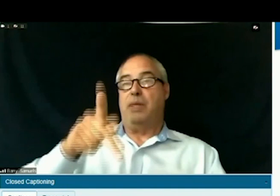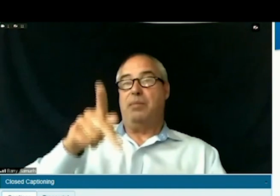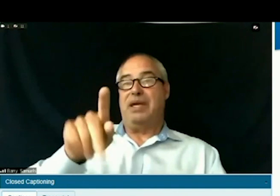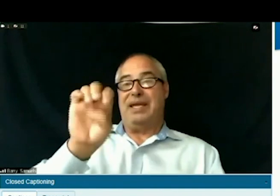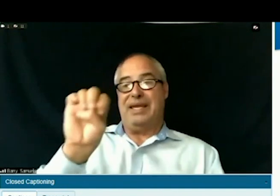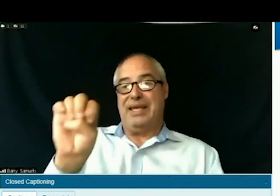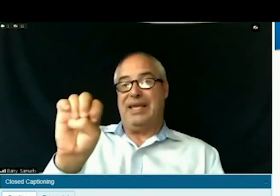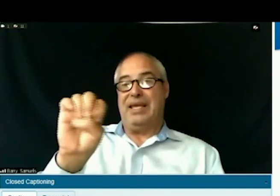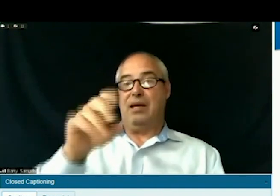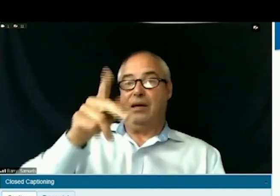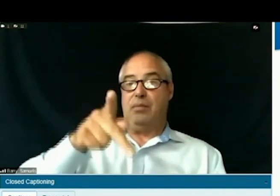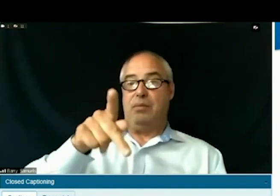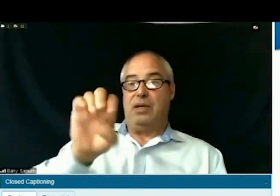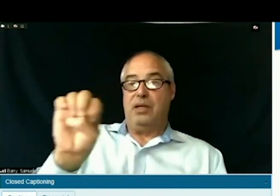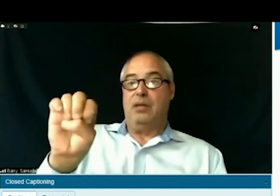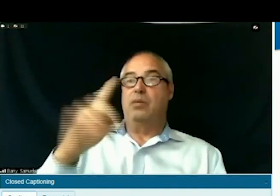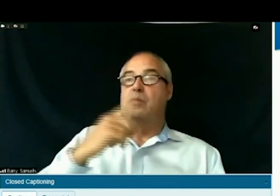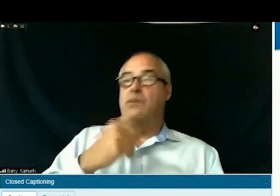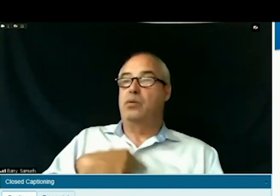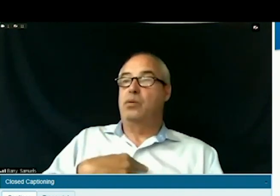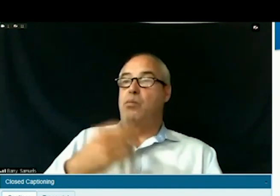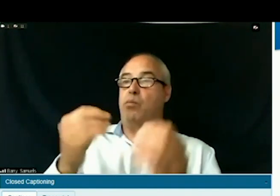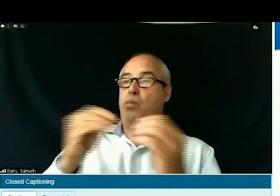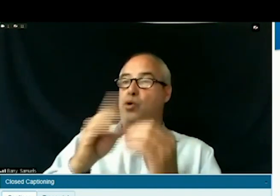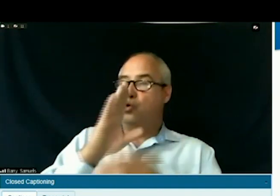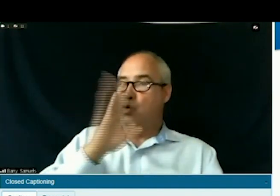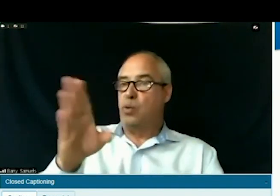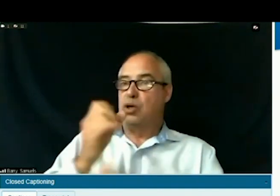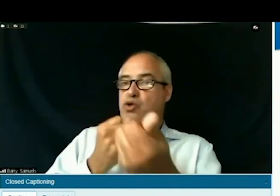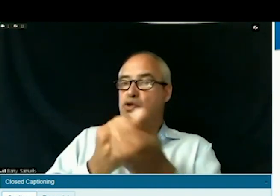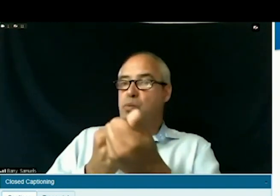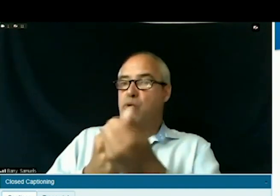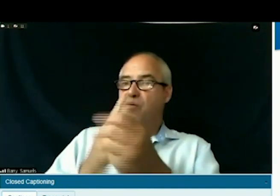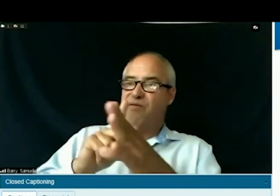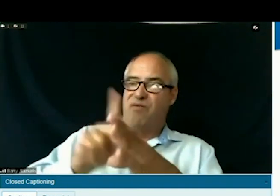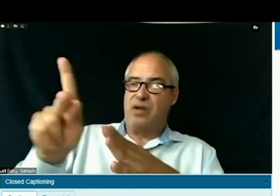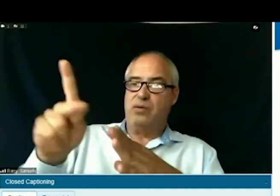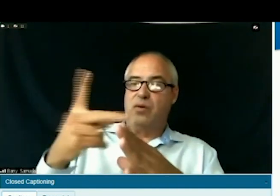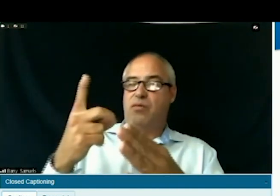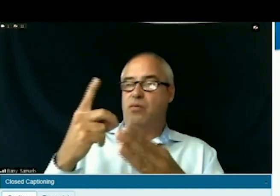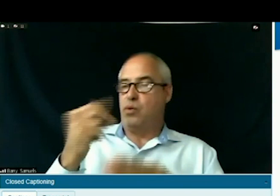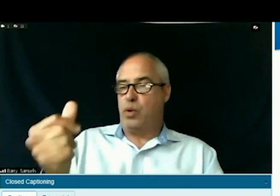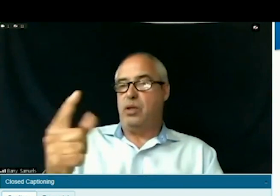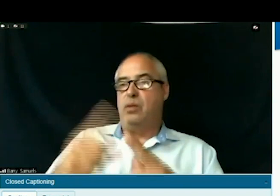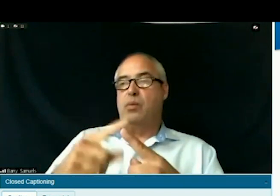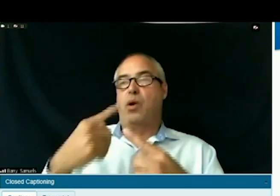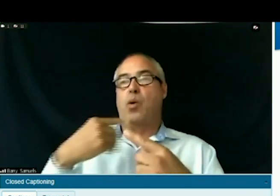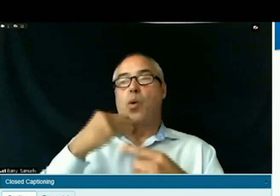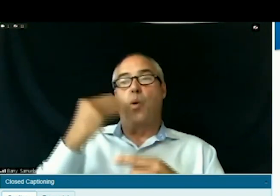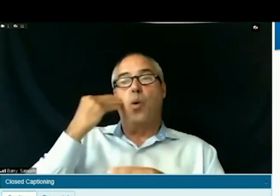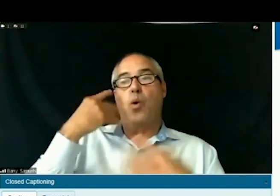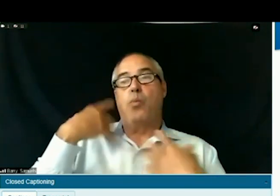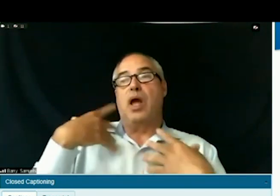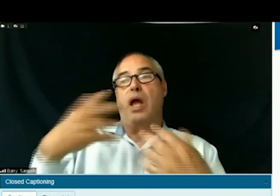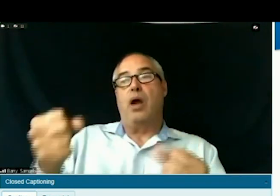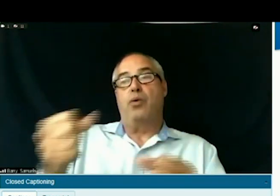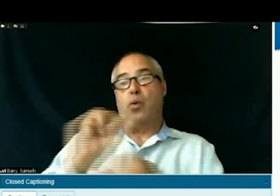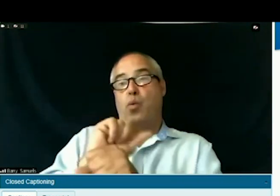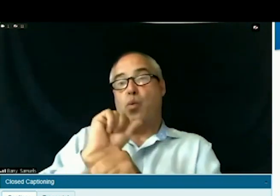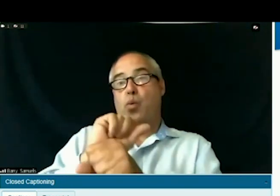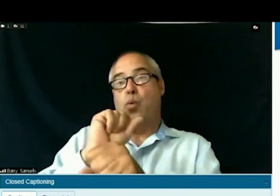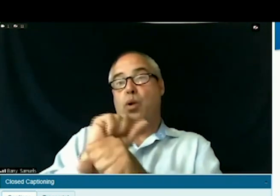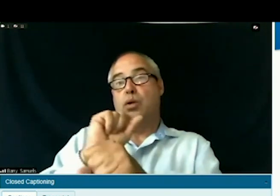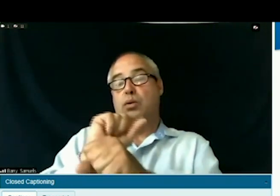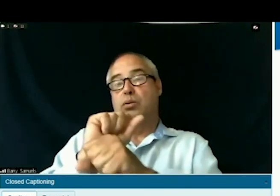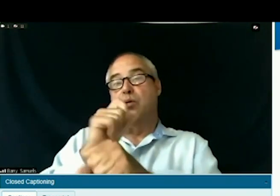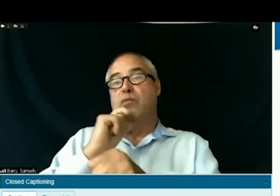to attendants and direct support professionals very quickly and in-home health workers, because we knew the risks both for the workers and